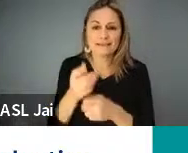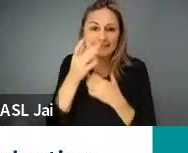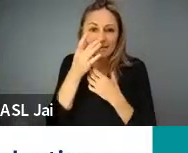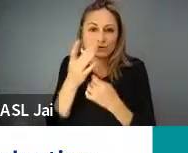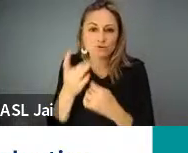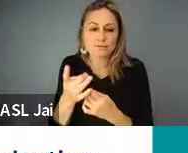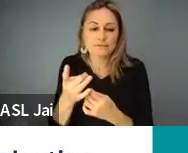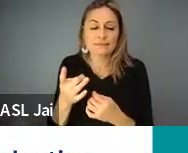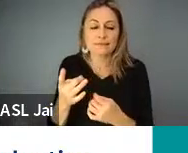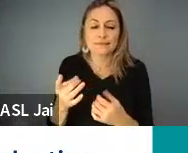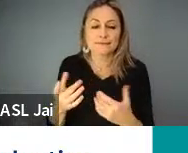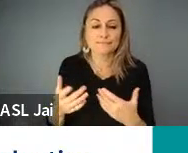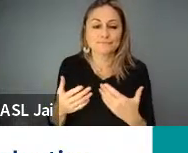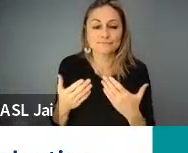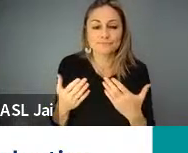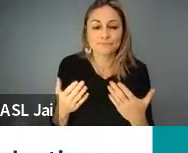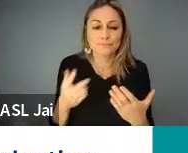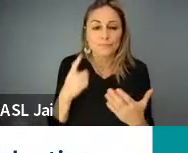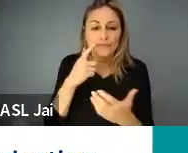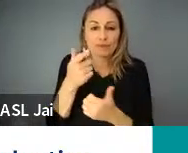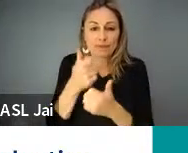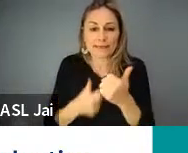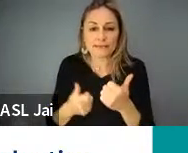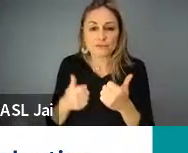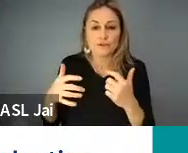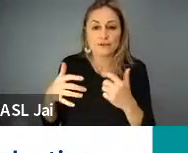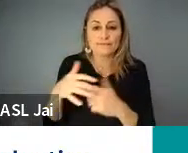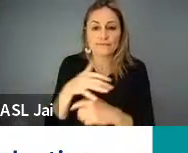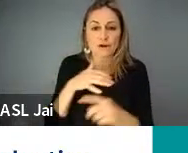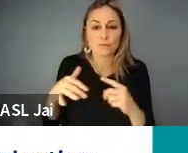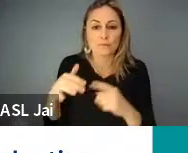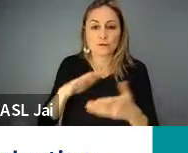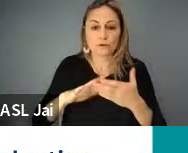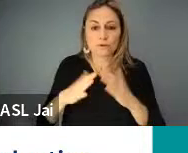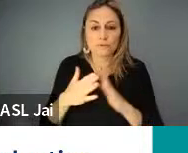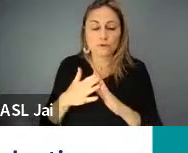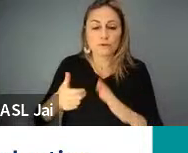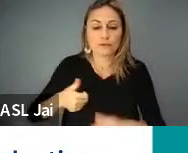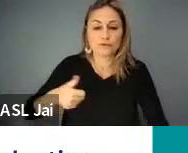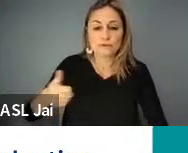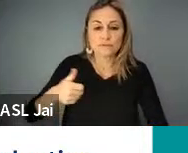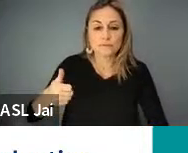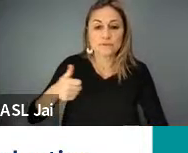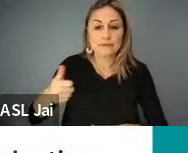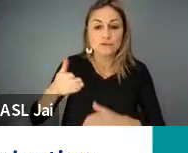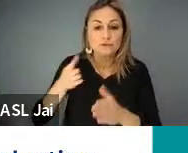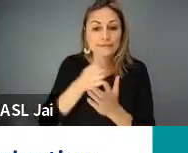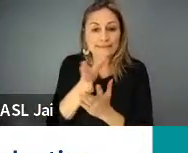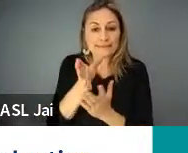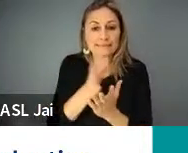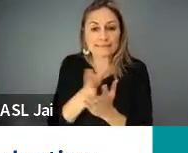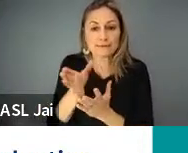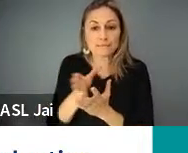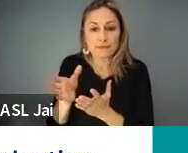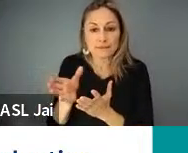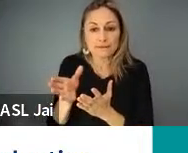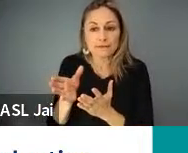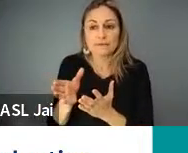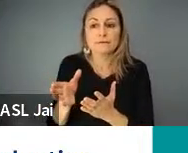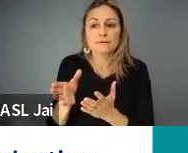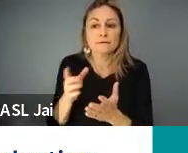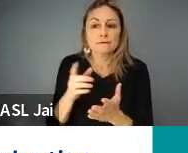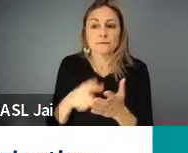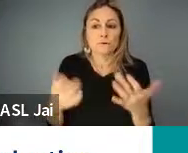of for each environmental, community, transportation discipline, what are